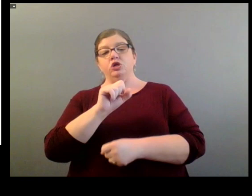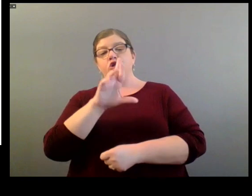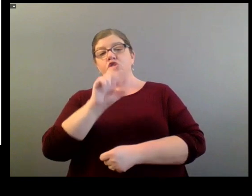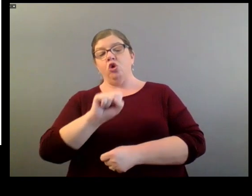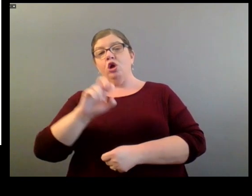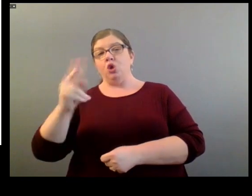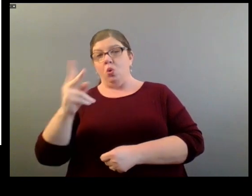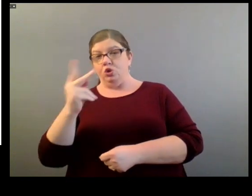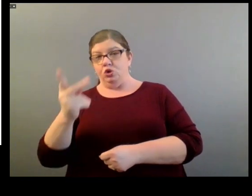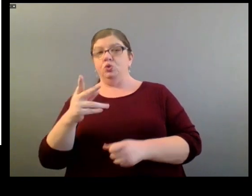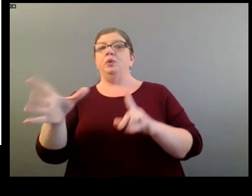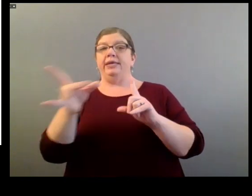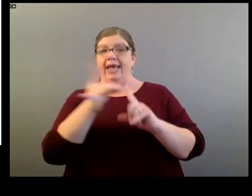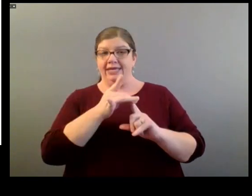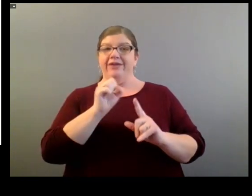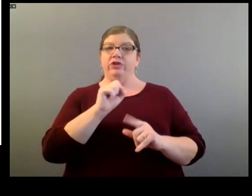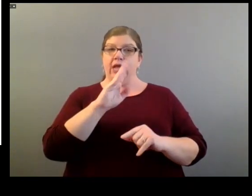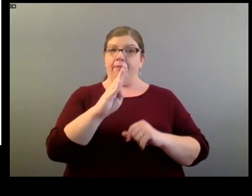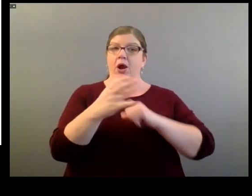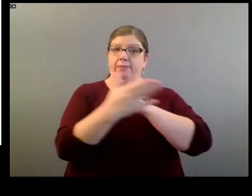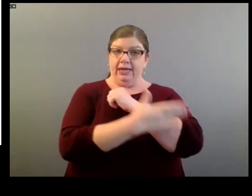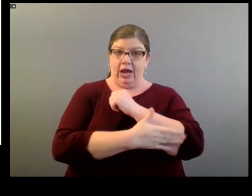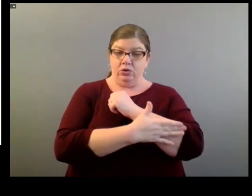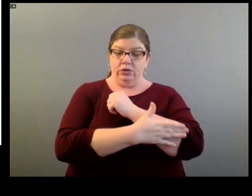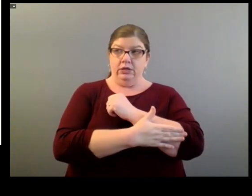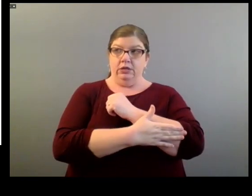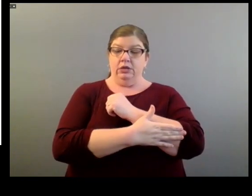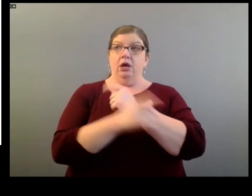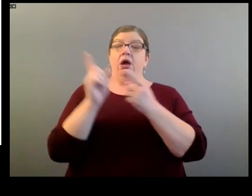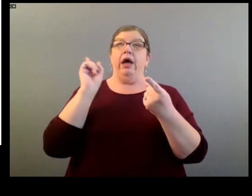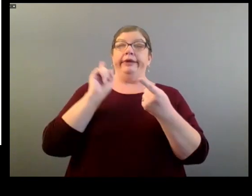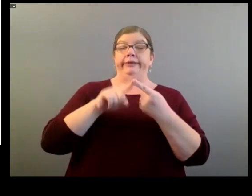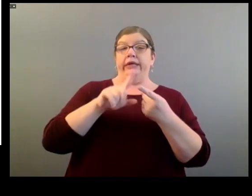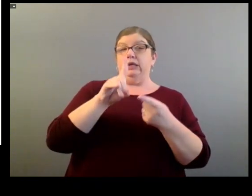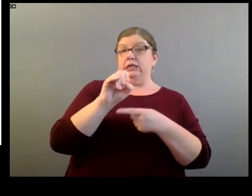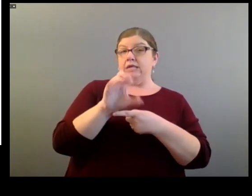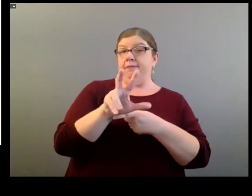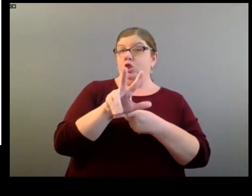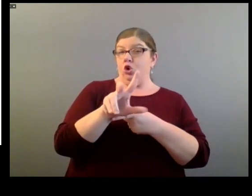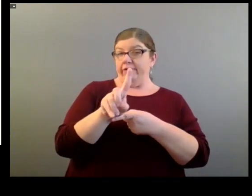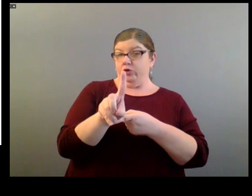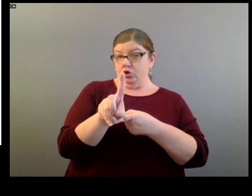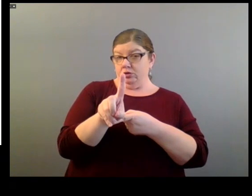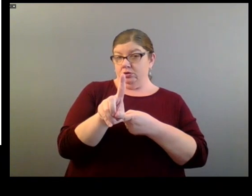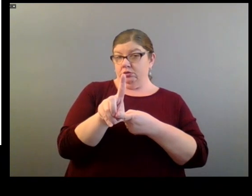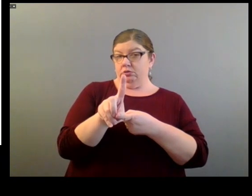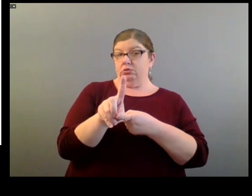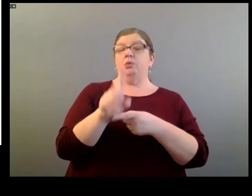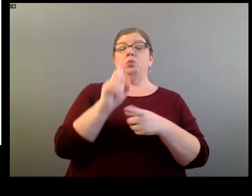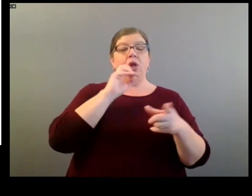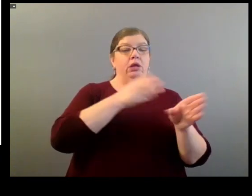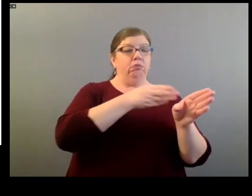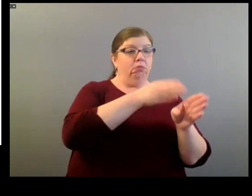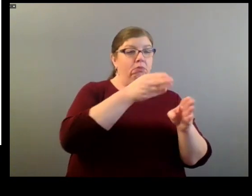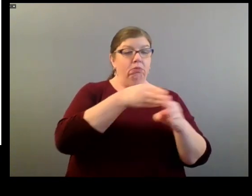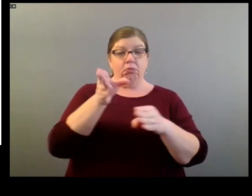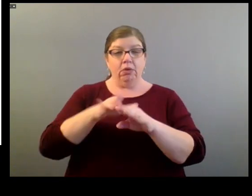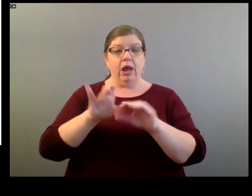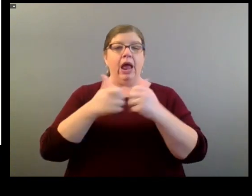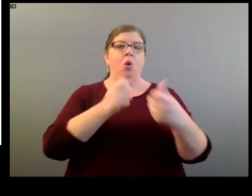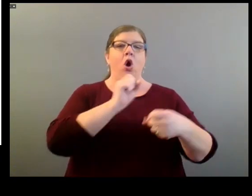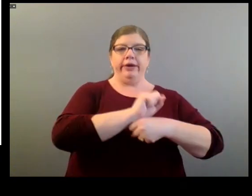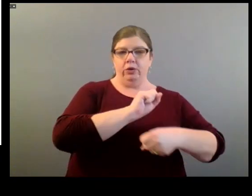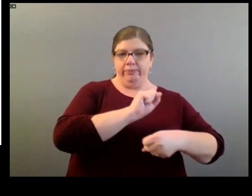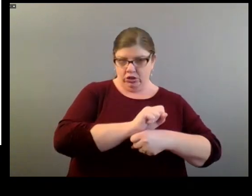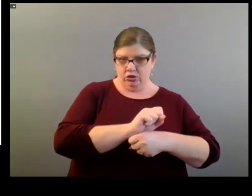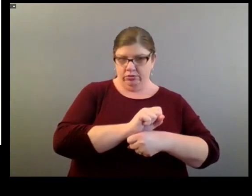cases in Santa Barbara County through December 31st, disaggregated by occupation. The